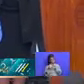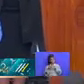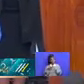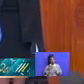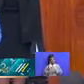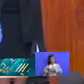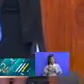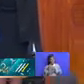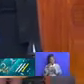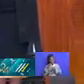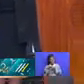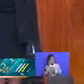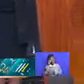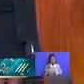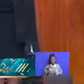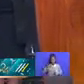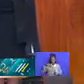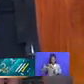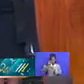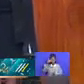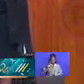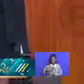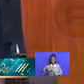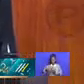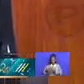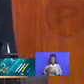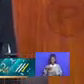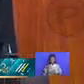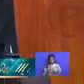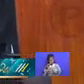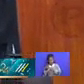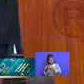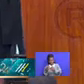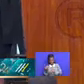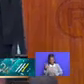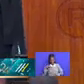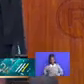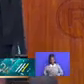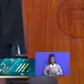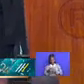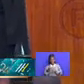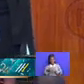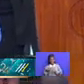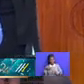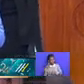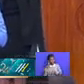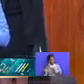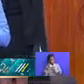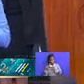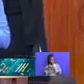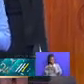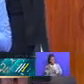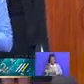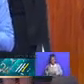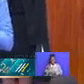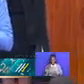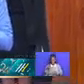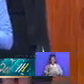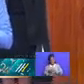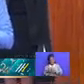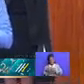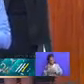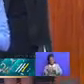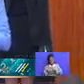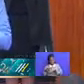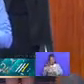church and the person was standing in front and I called the person by name he came forward and I was prophesying to the person and I said by this